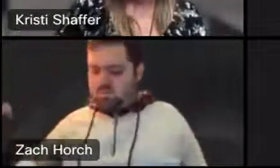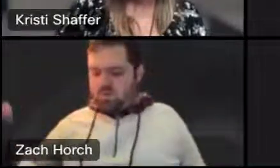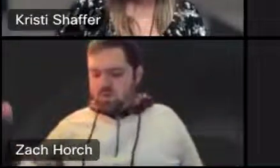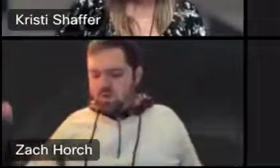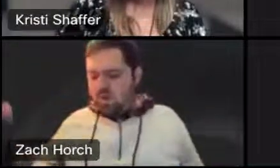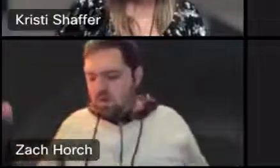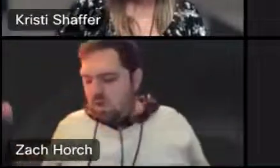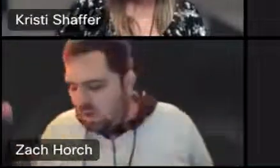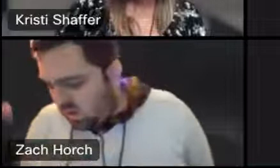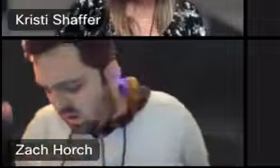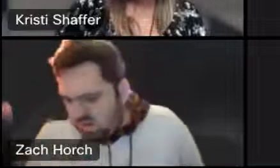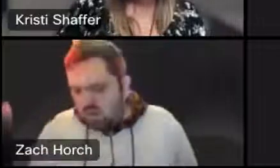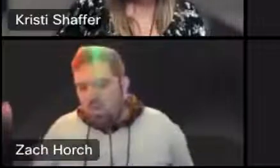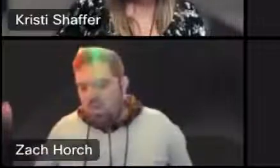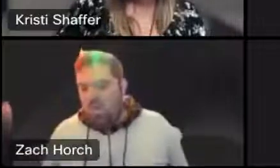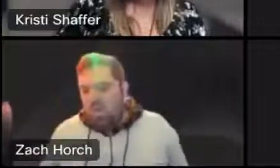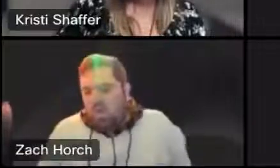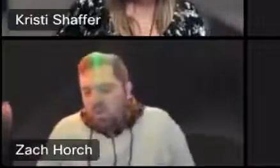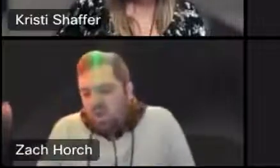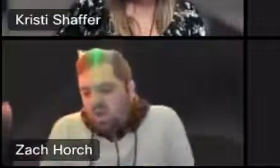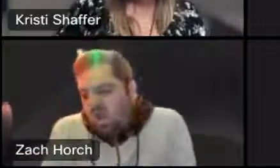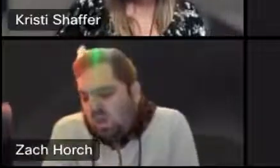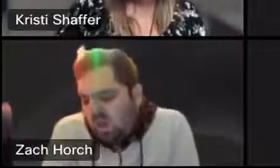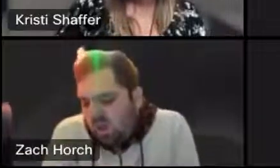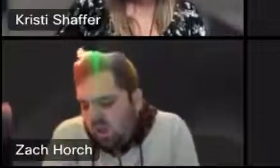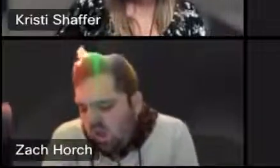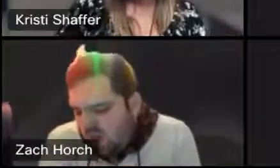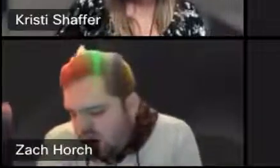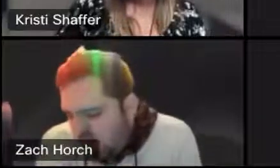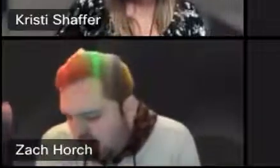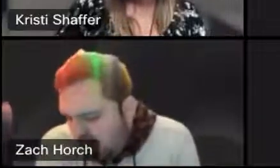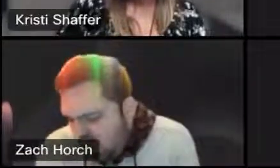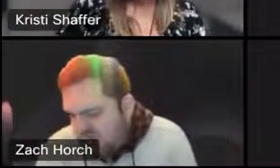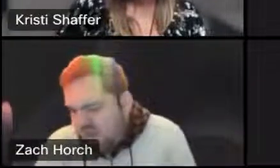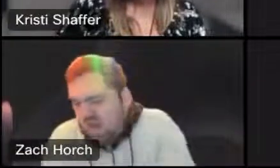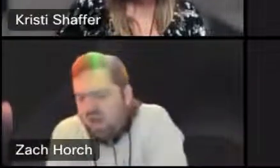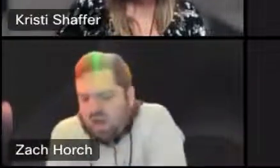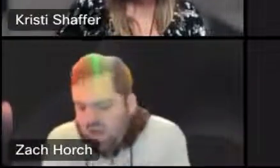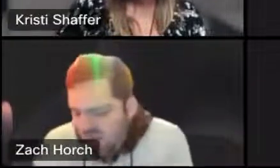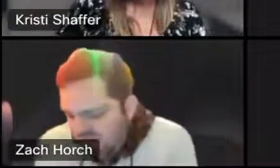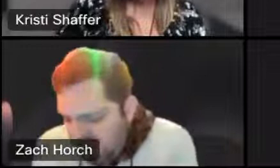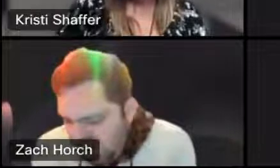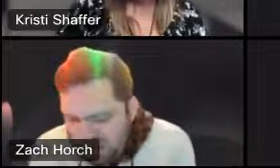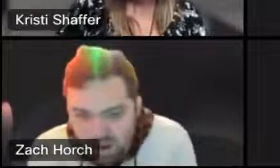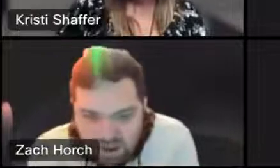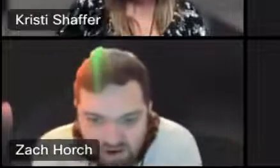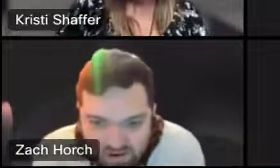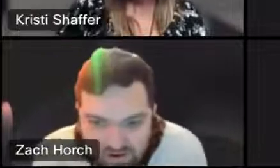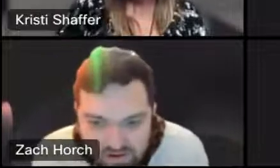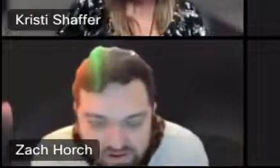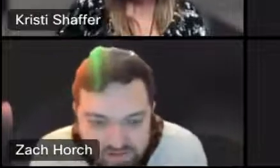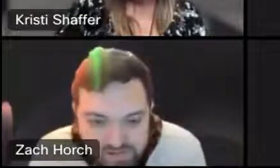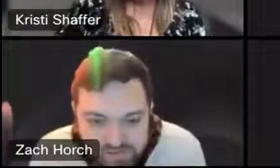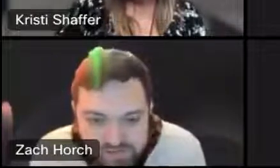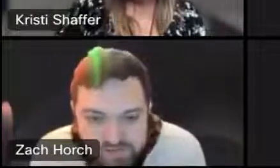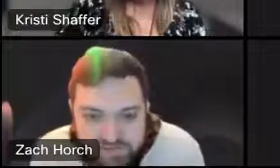real quick. Marty, did we miss anything that we want to make sure that we share with folks? Oh, it sounded great. I All don't right. think anything was